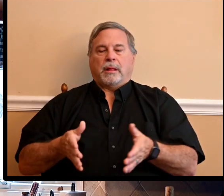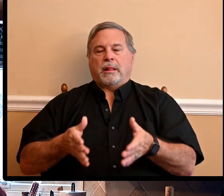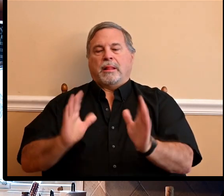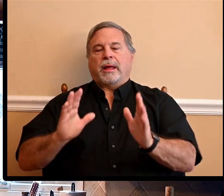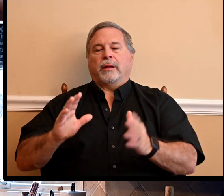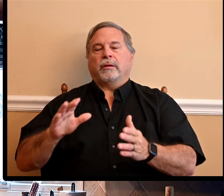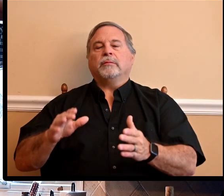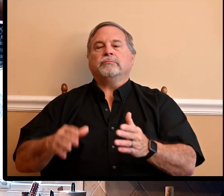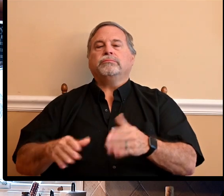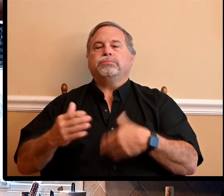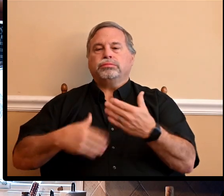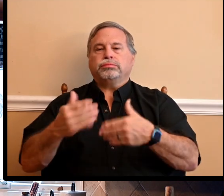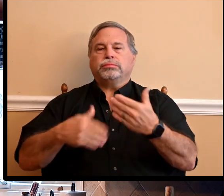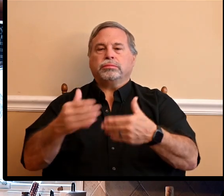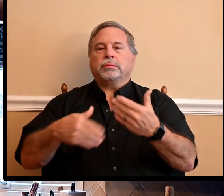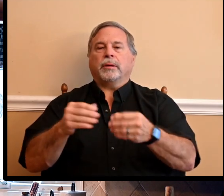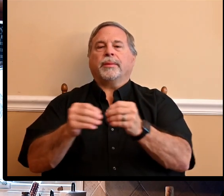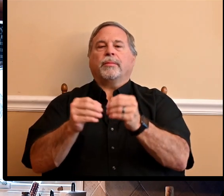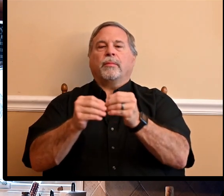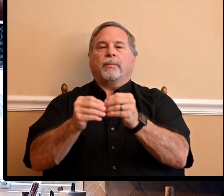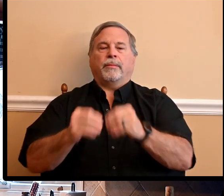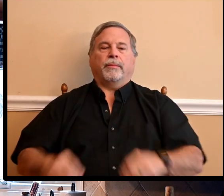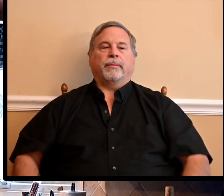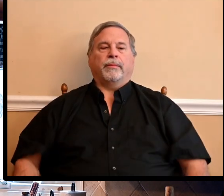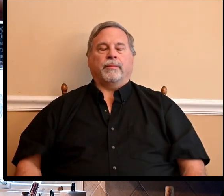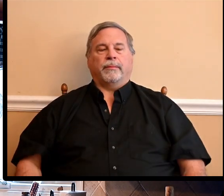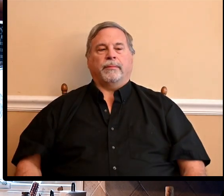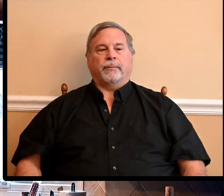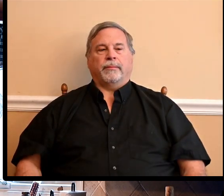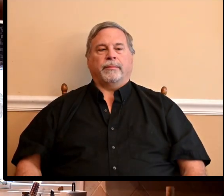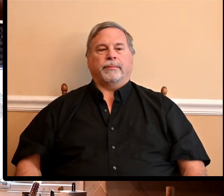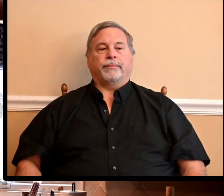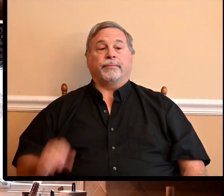that. And then we'll let it run a little bit more.